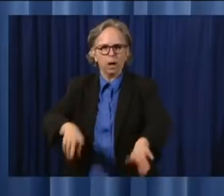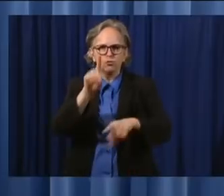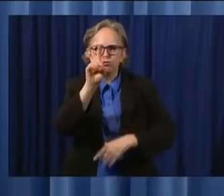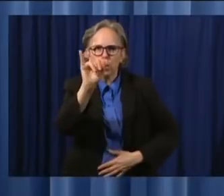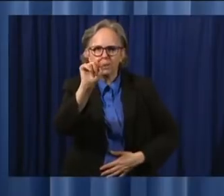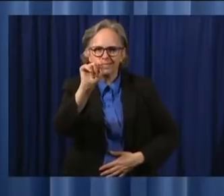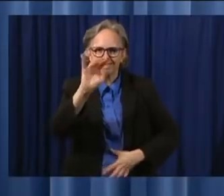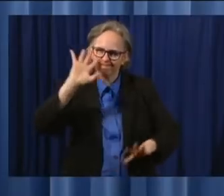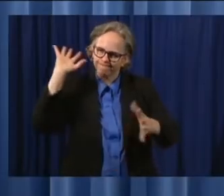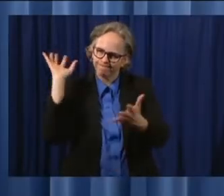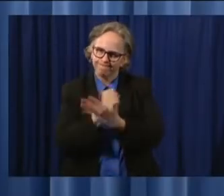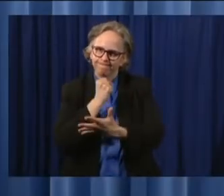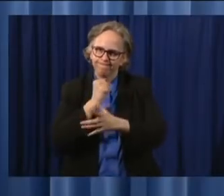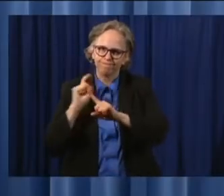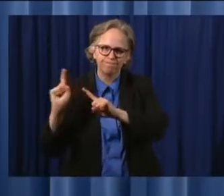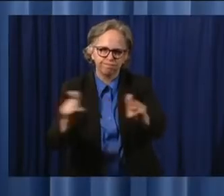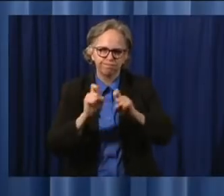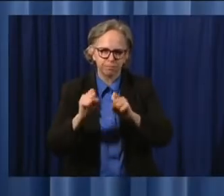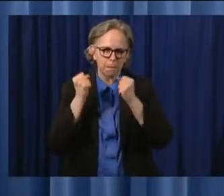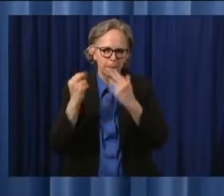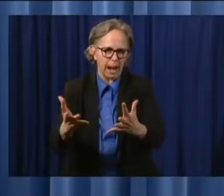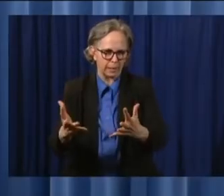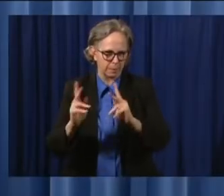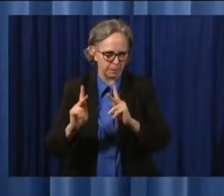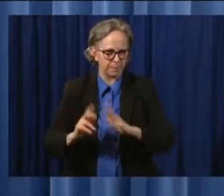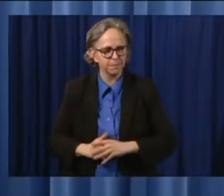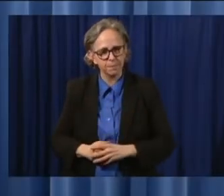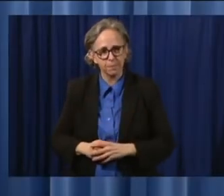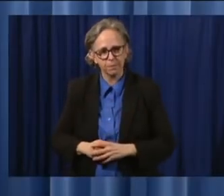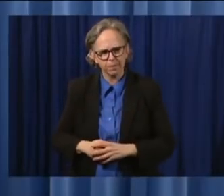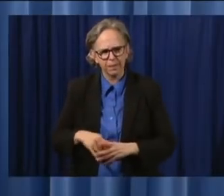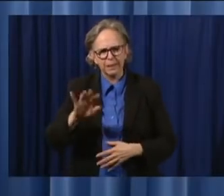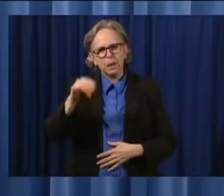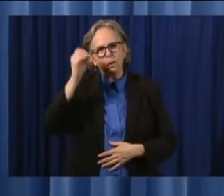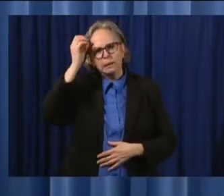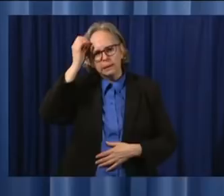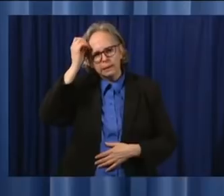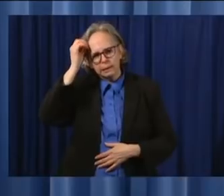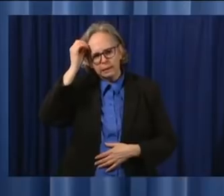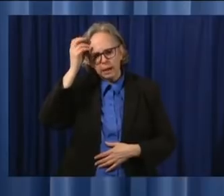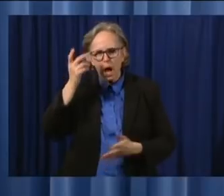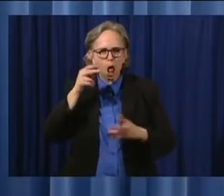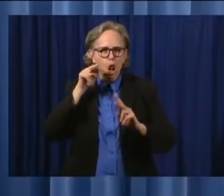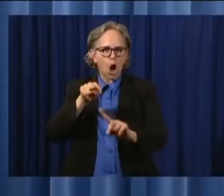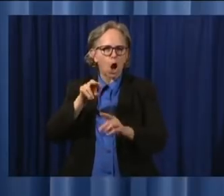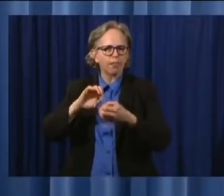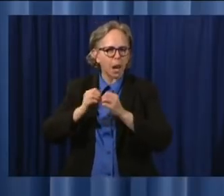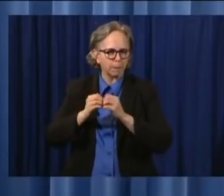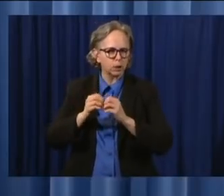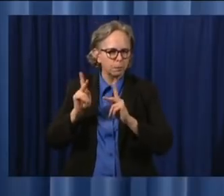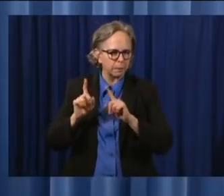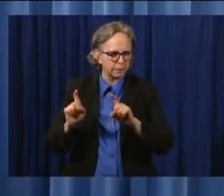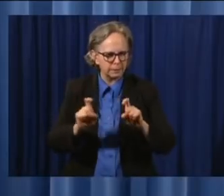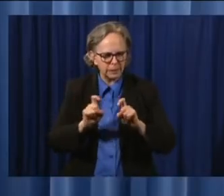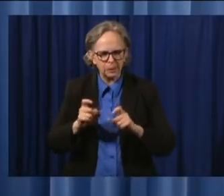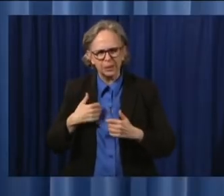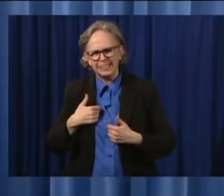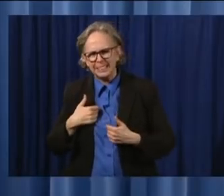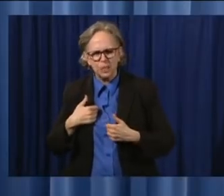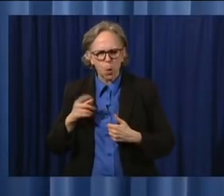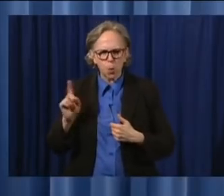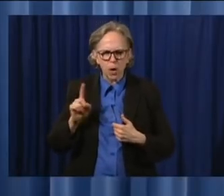looked at this, and we kept looking at the numbers and said, okay, where are we going to deploy this